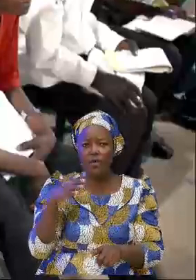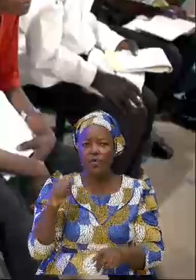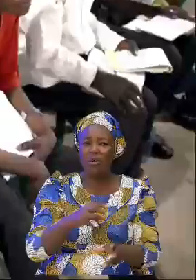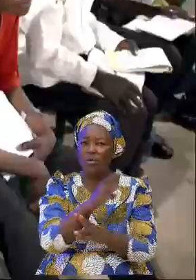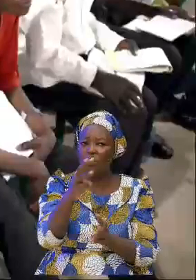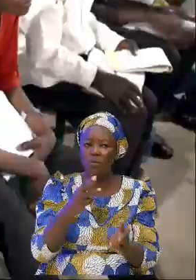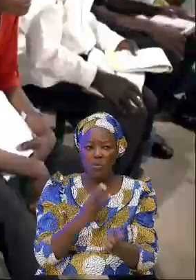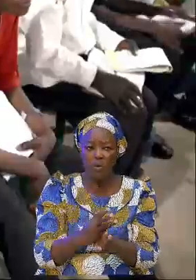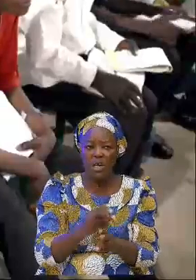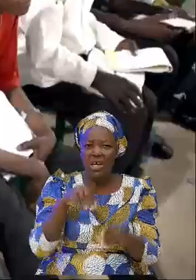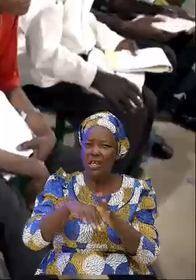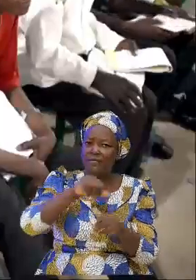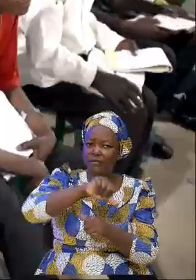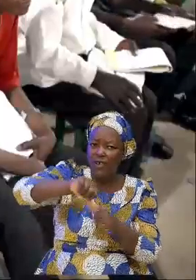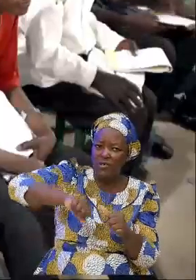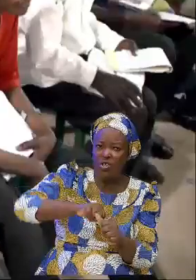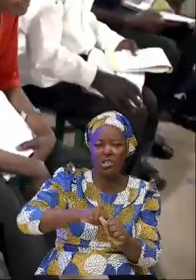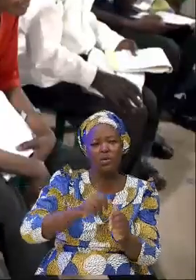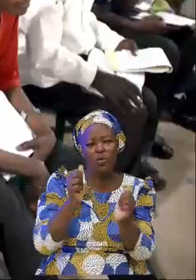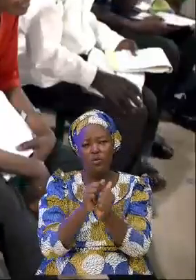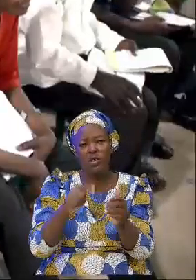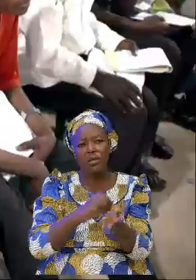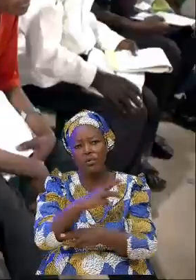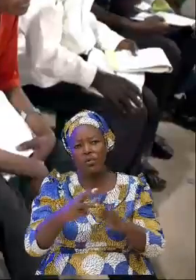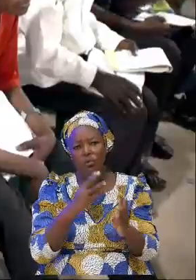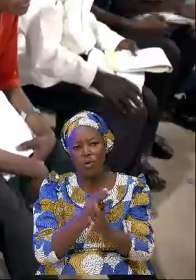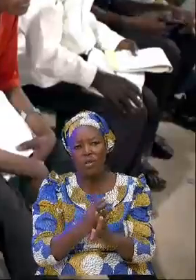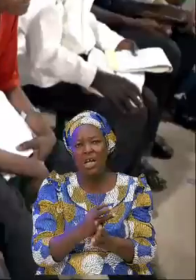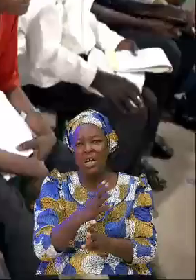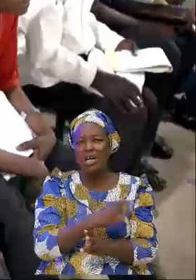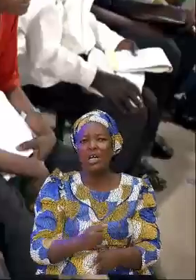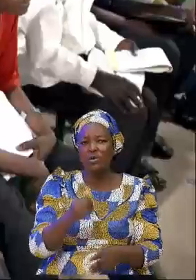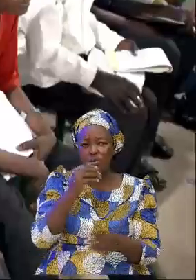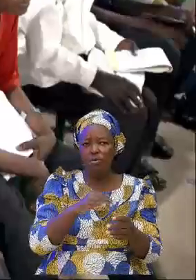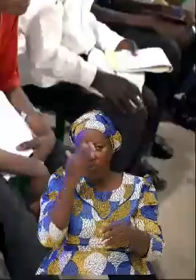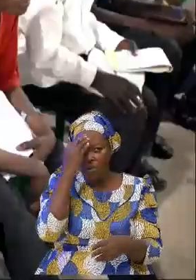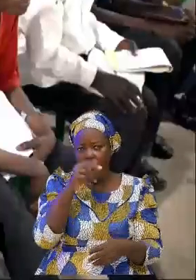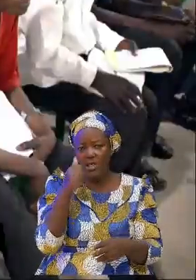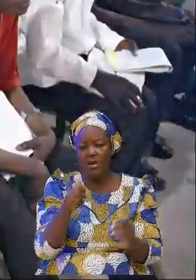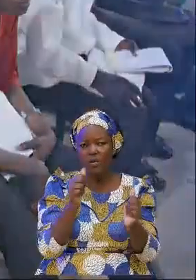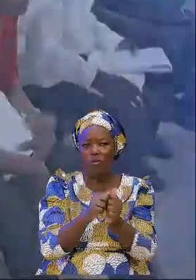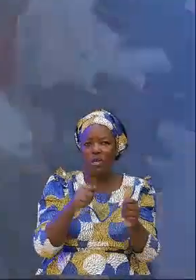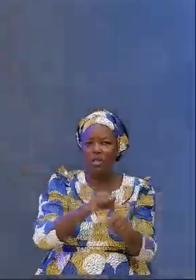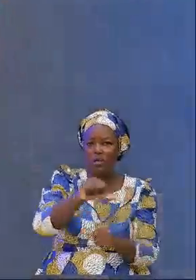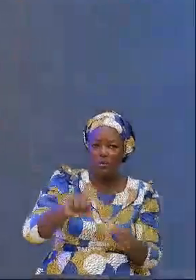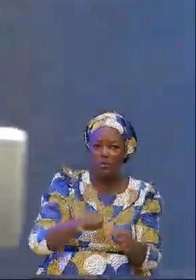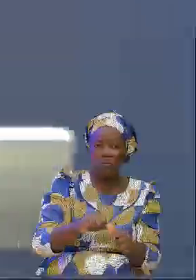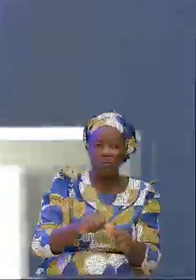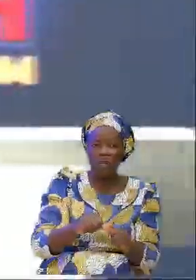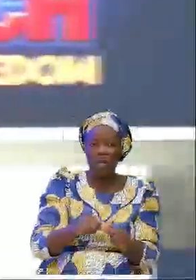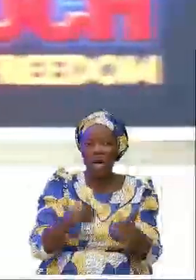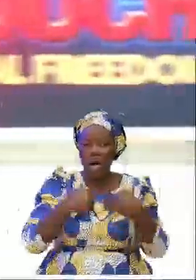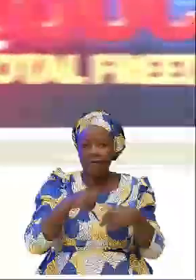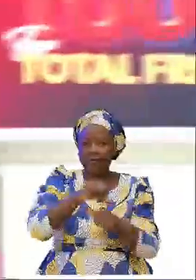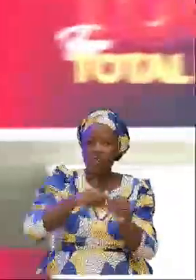will be a friend of the world, in fellowship with the world,